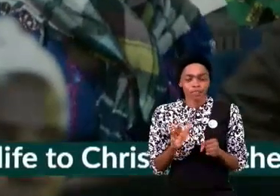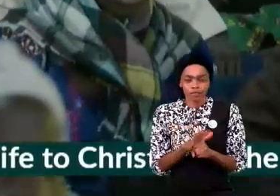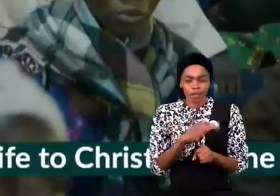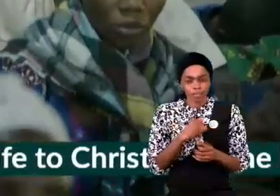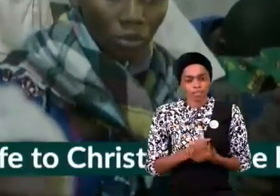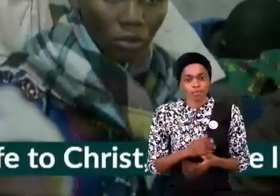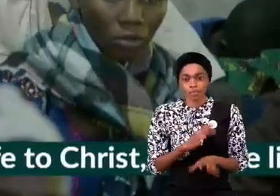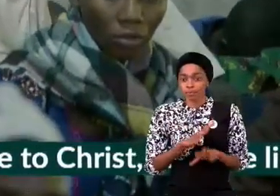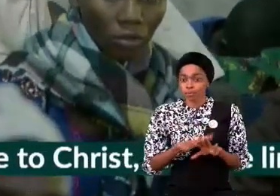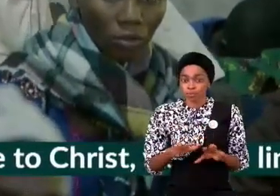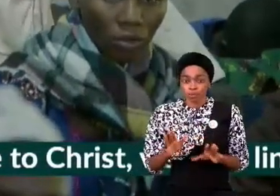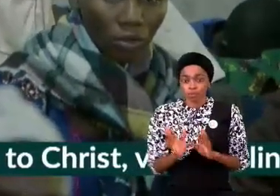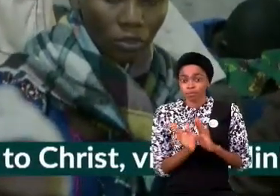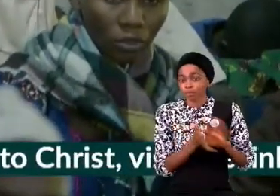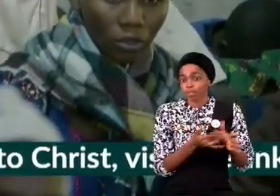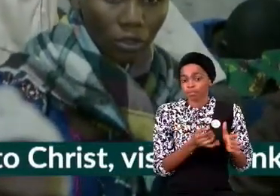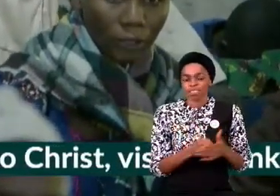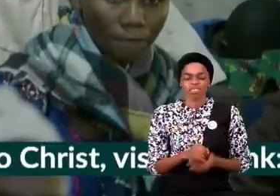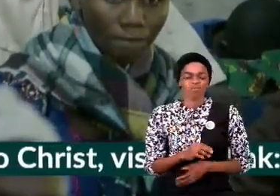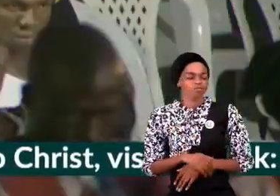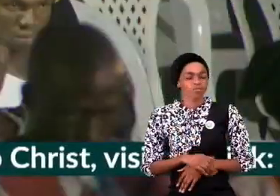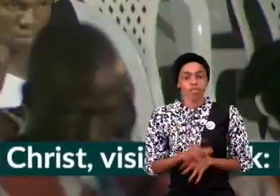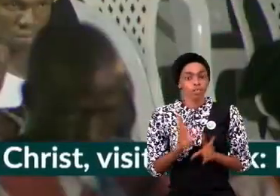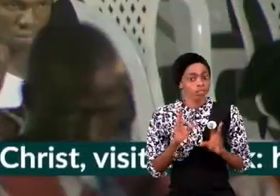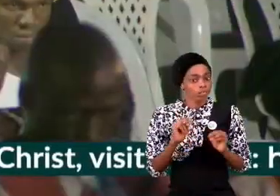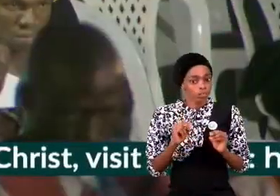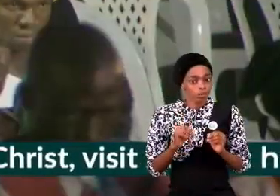your phone number, as well as your location,